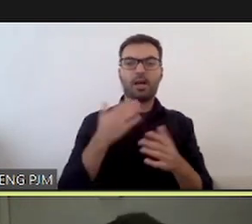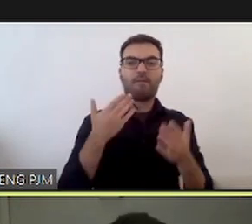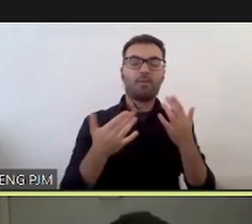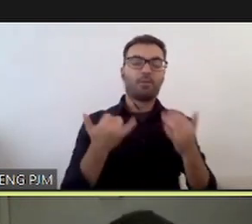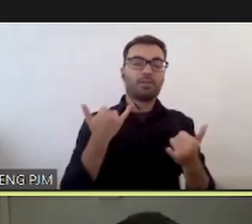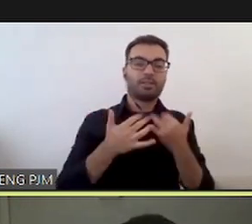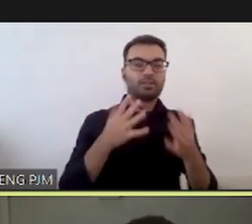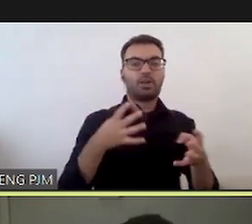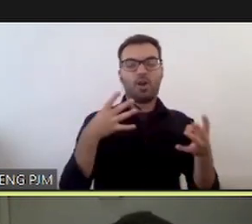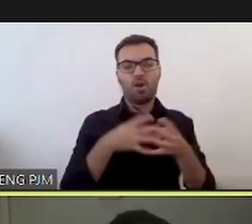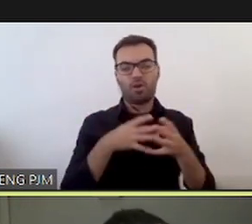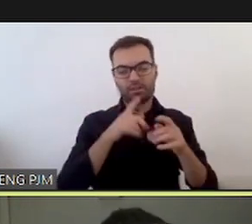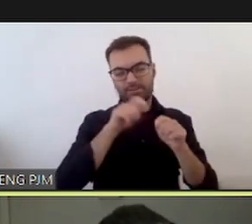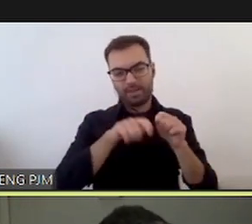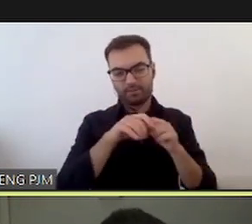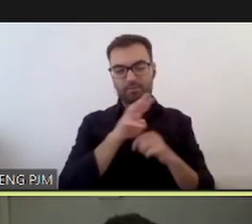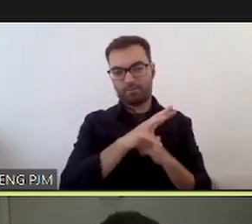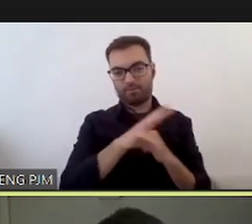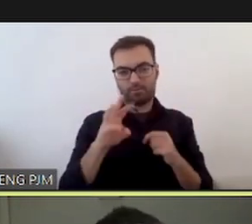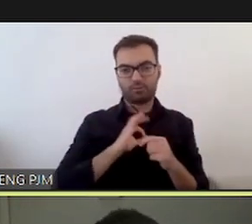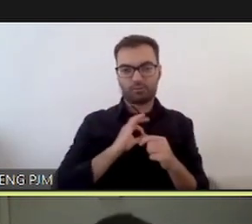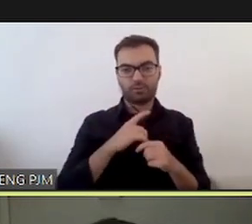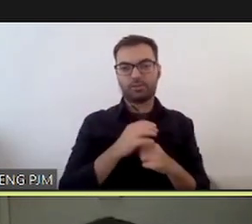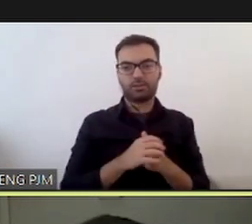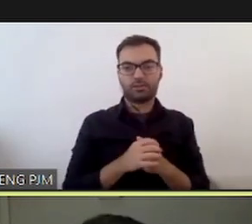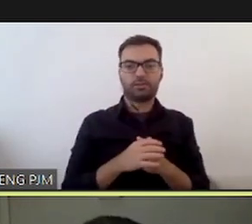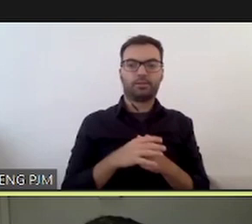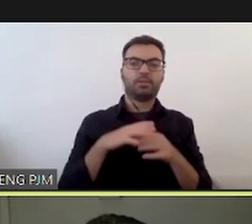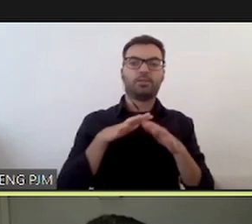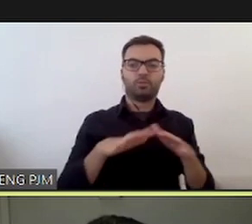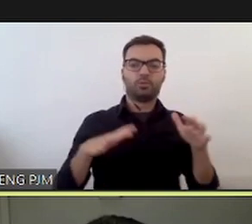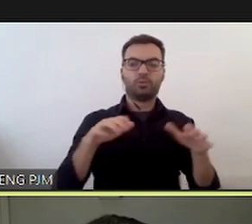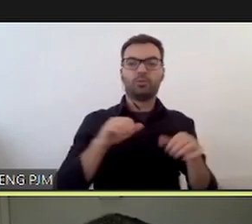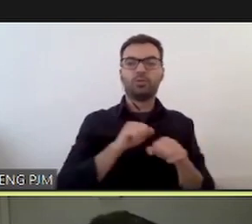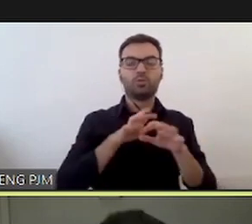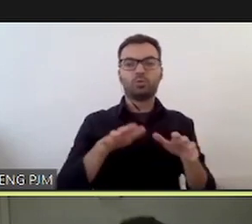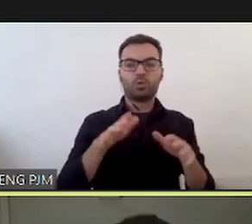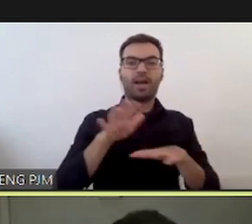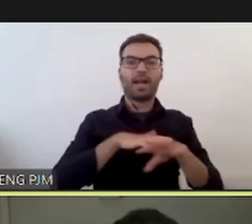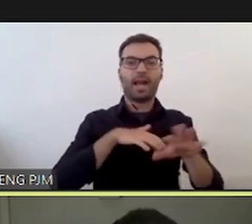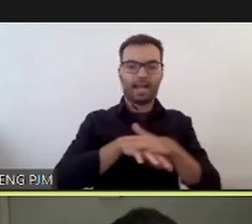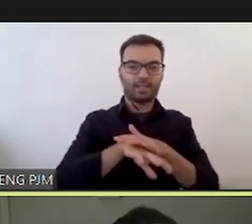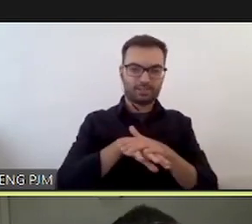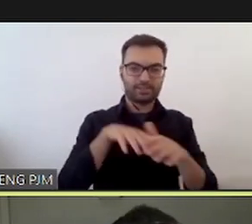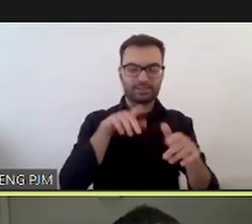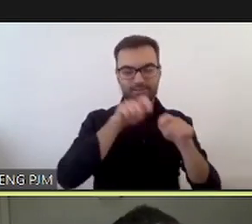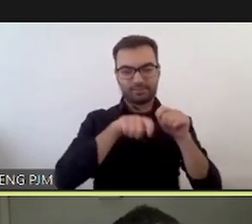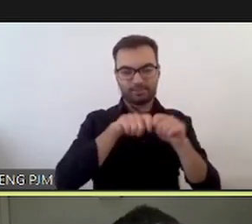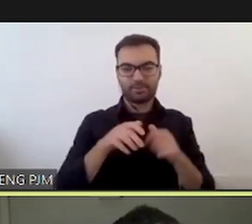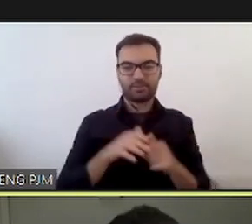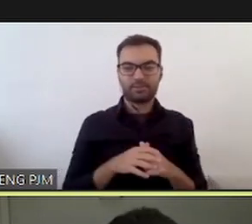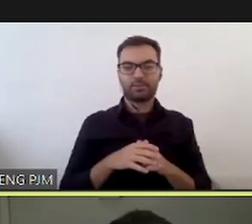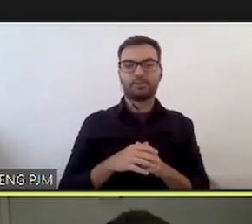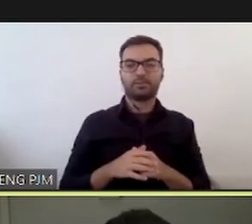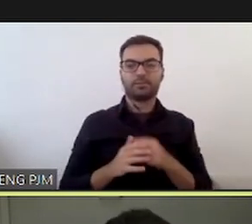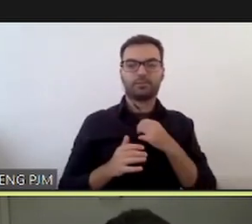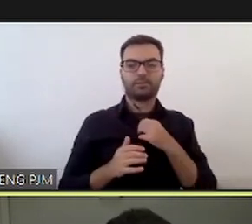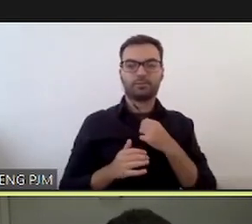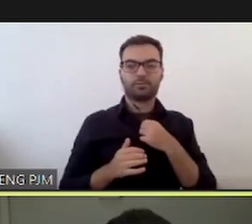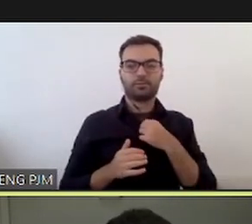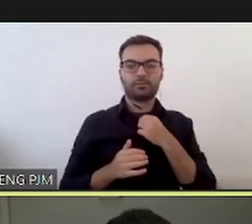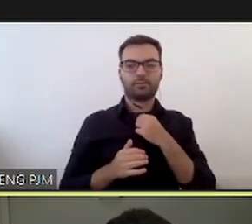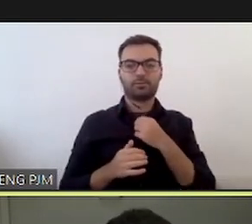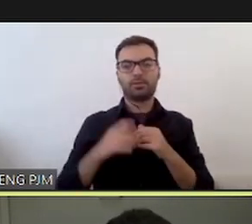verify your page, there's a lot manual test. Approximately one